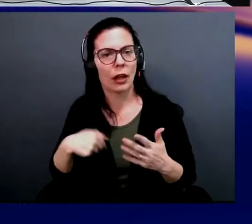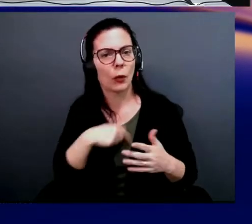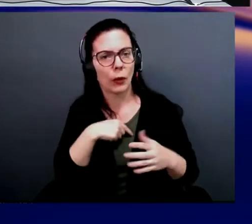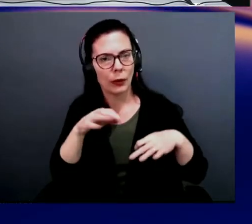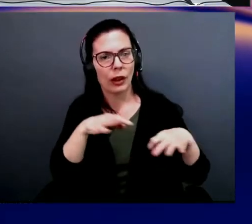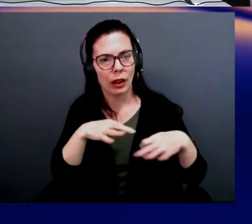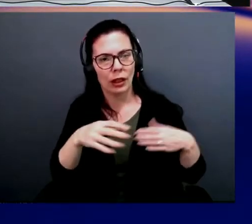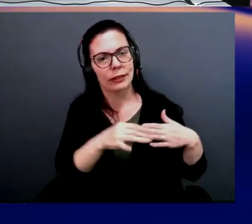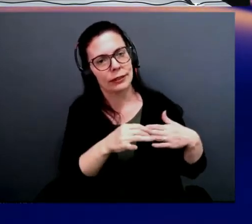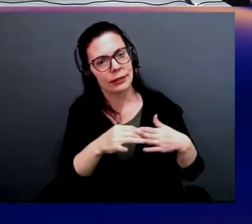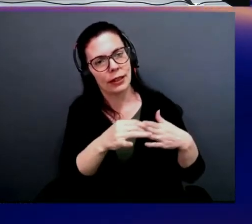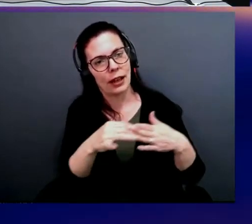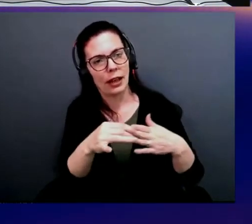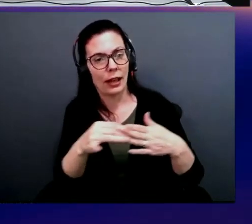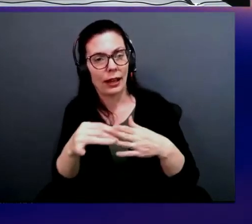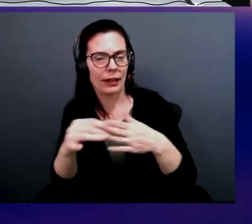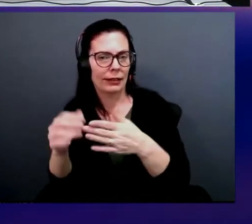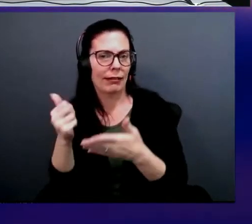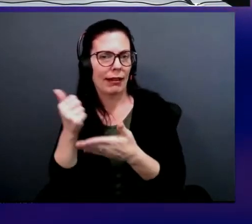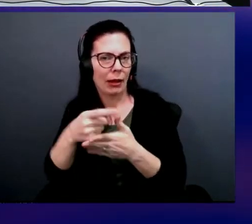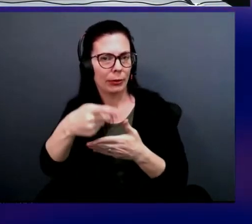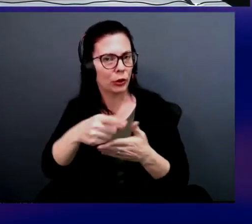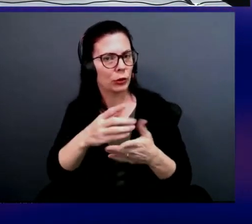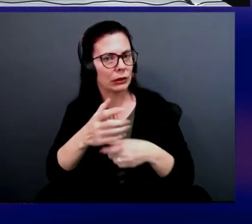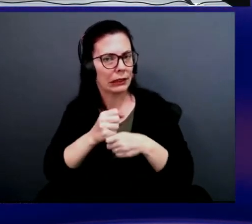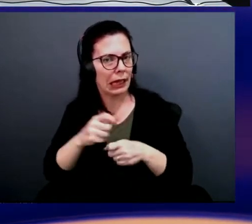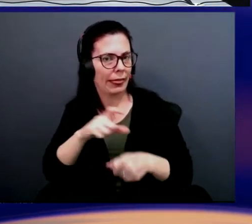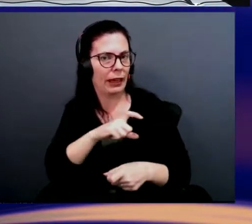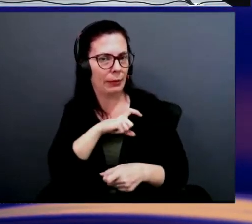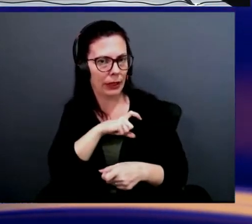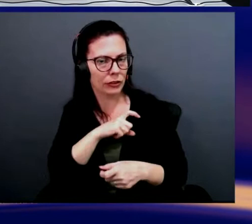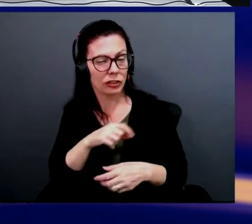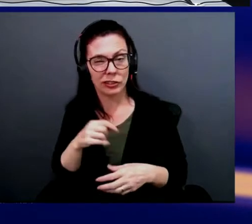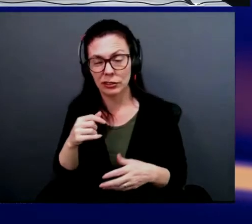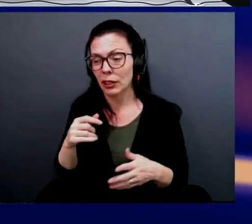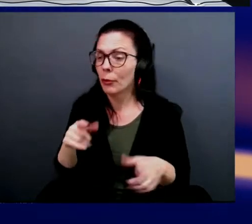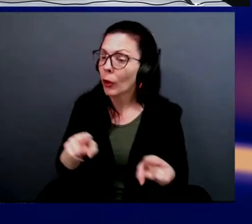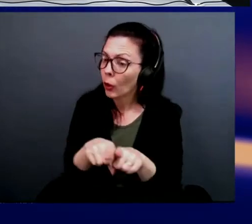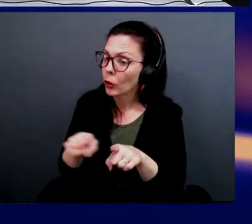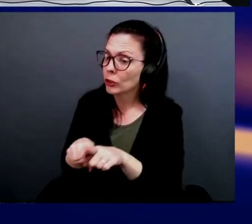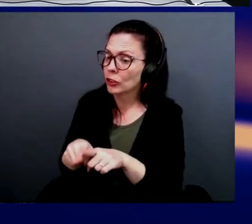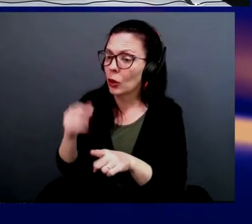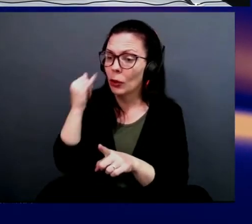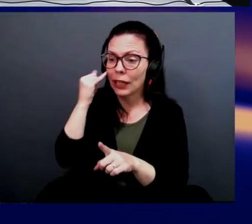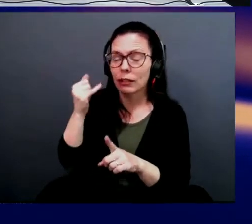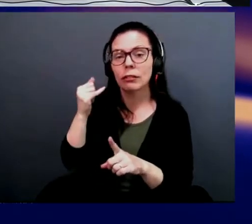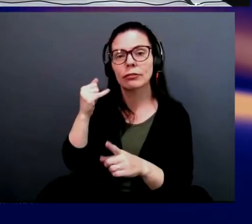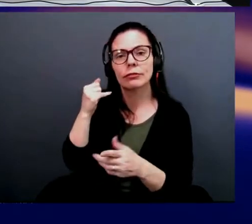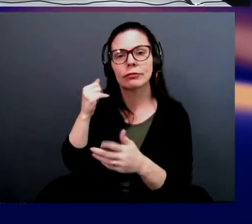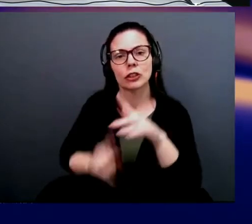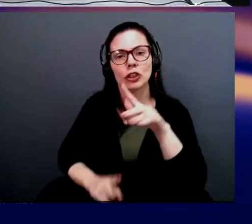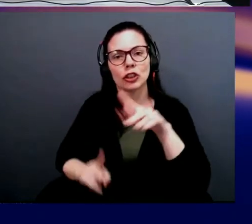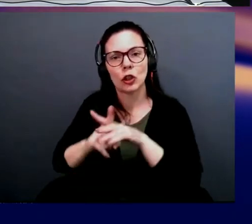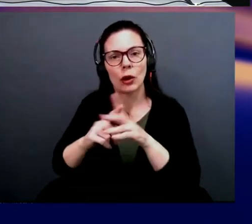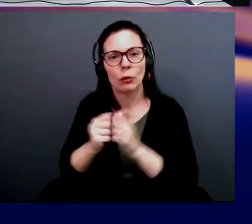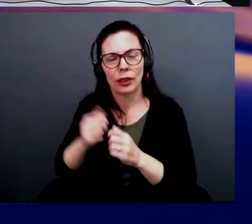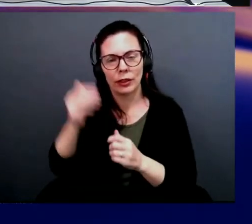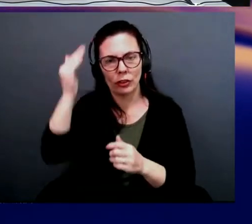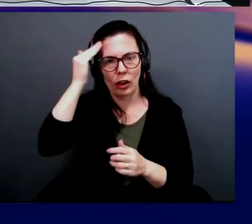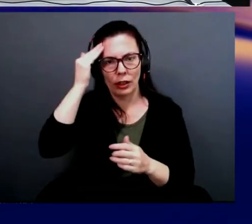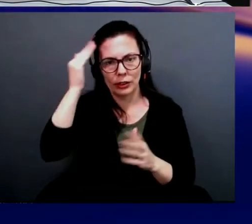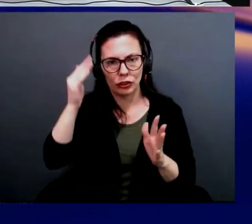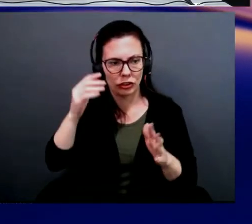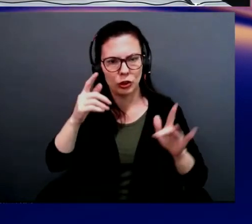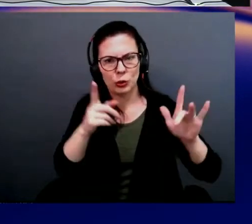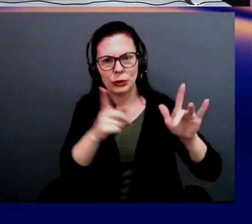and help prepare you for that badge. At the same time, if you come in with knowledge, go to just the areas that you